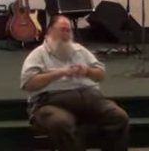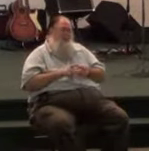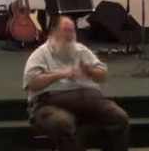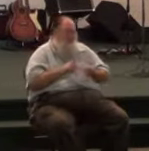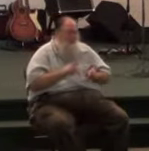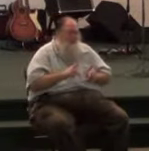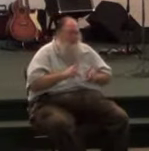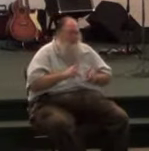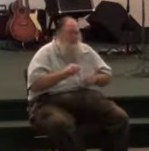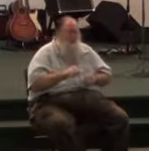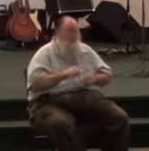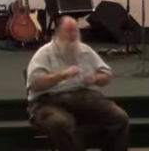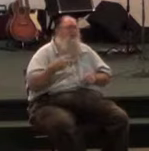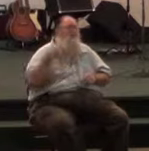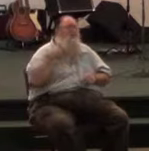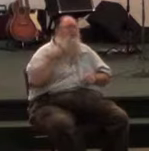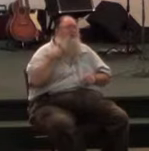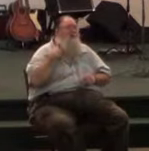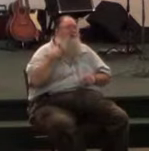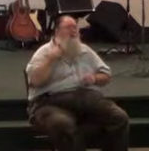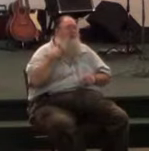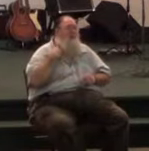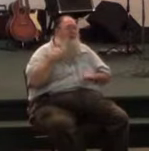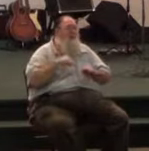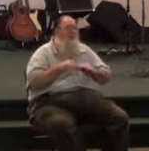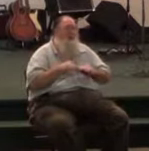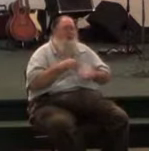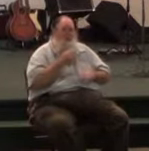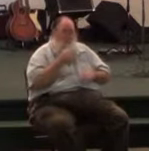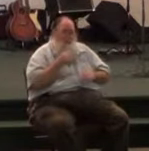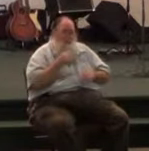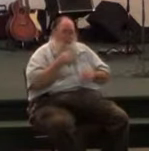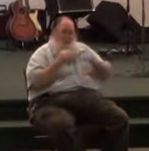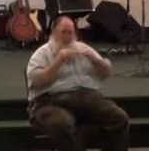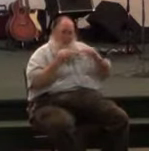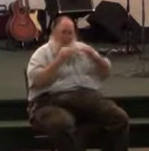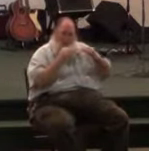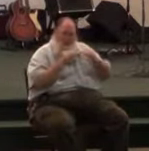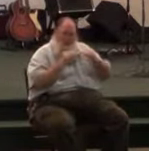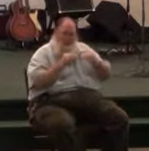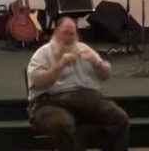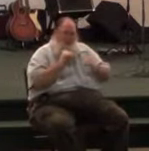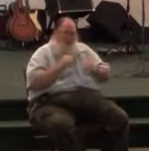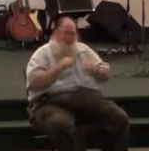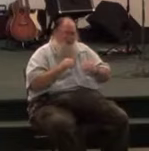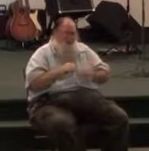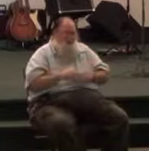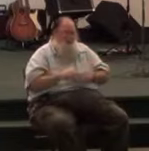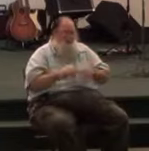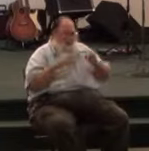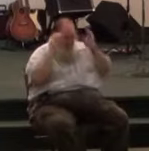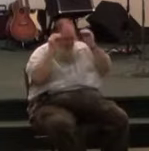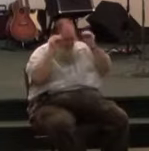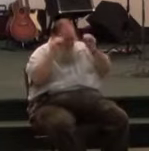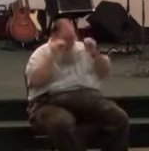they're stuck in milk and they never are being trained up to get on that meat that we so desperately